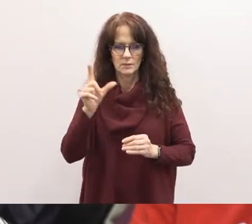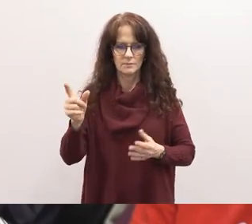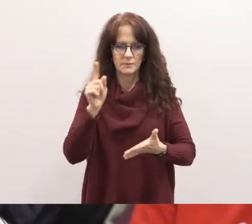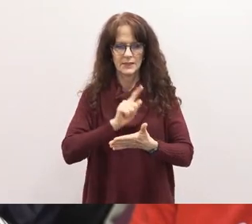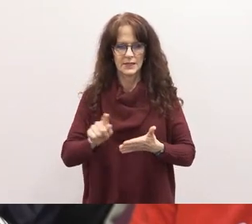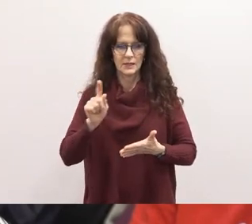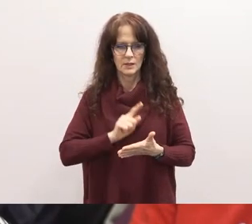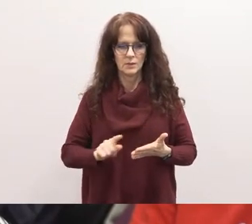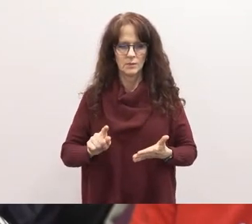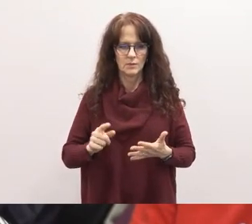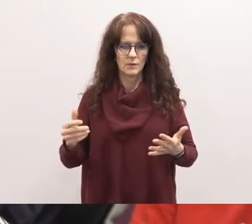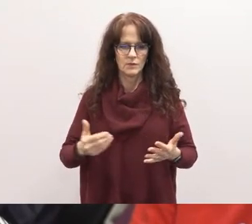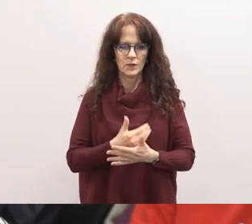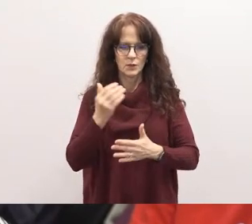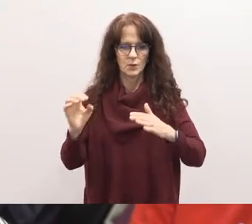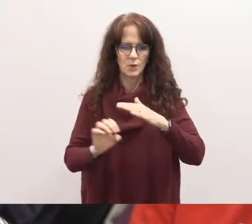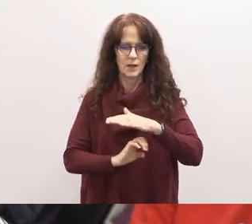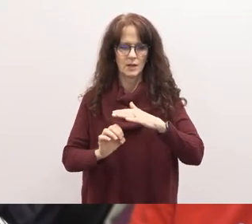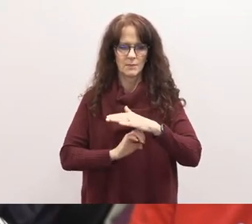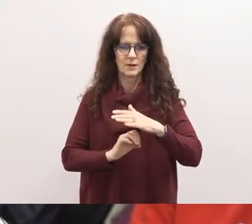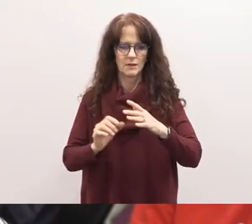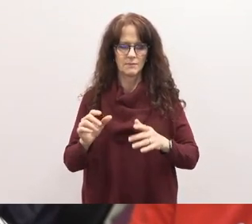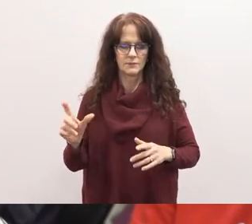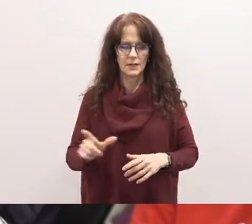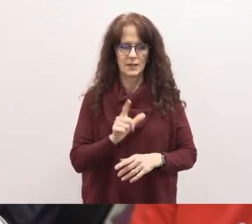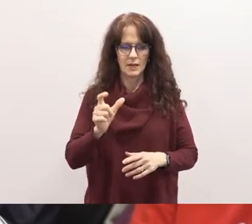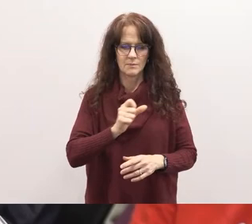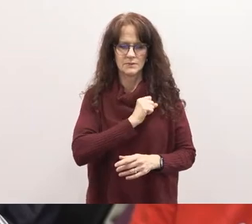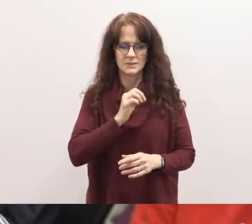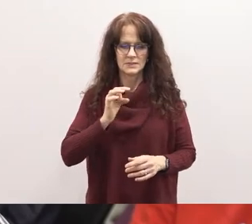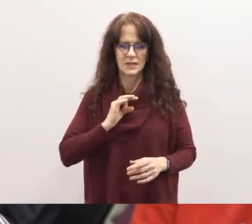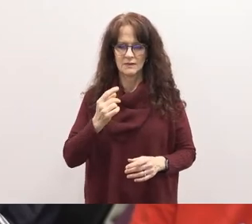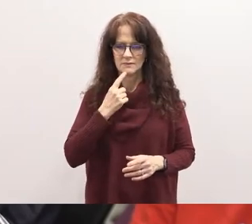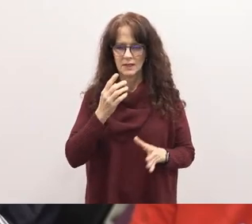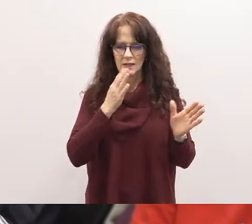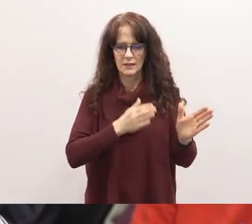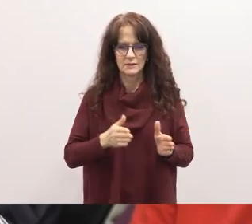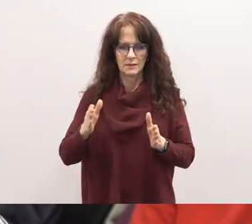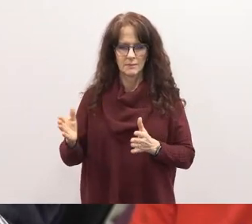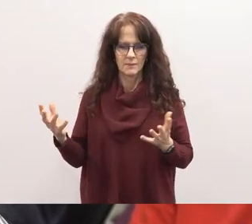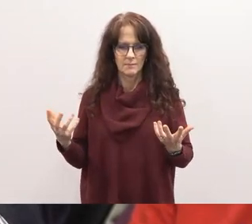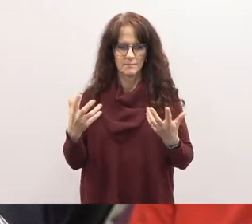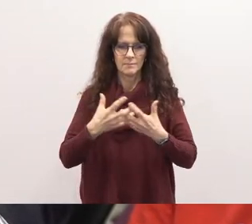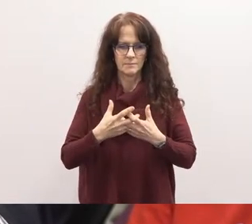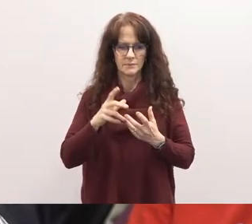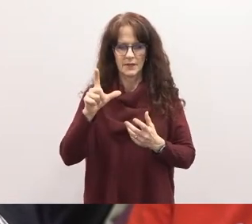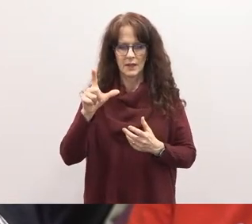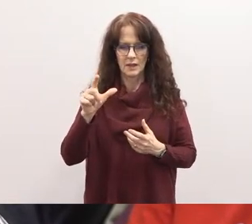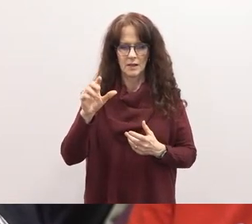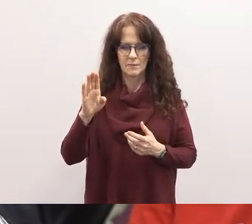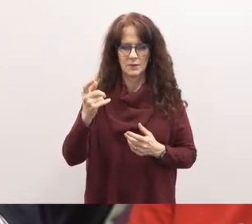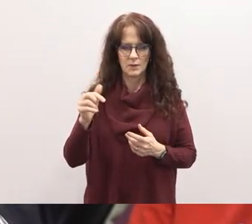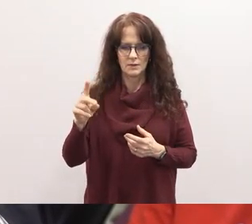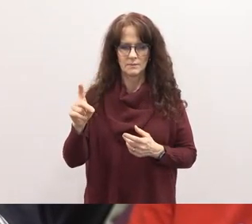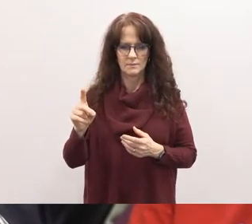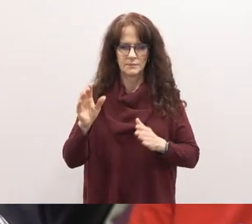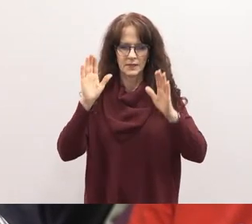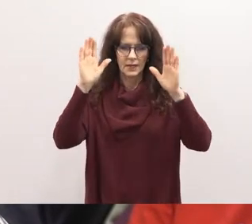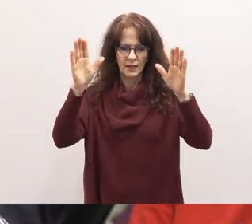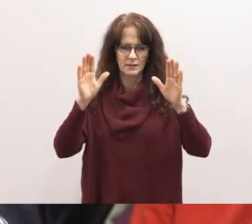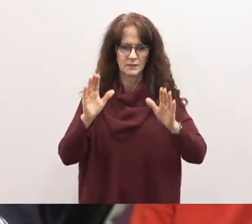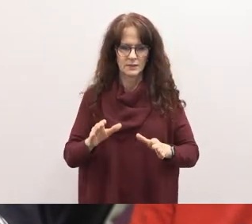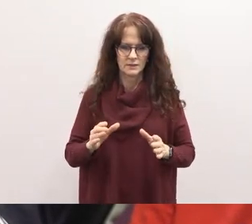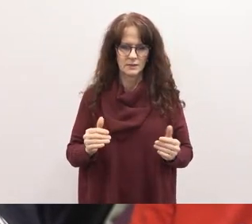week. The new elementary library staffing chart states that this plan is in alignment with LBUSD's excellent and